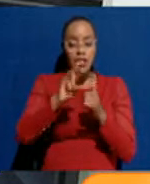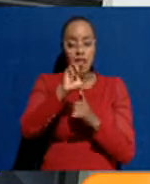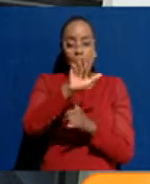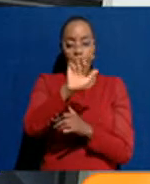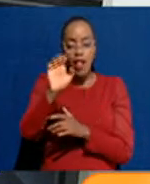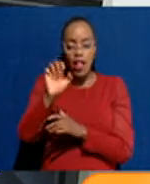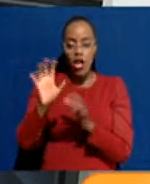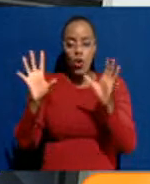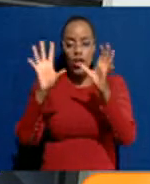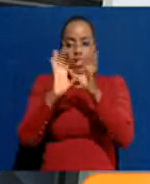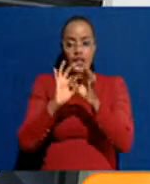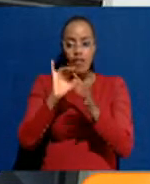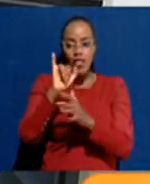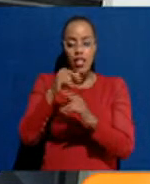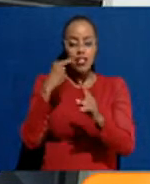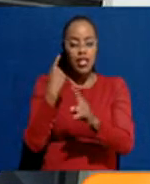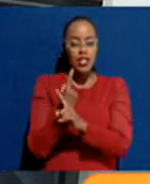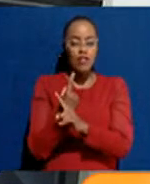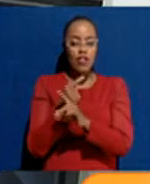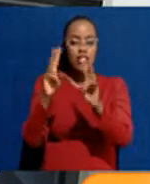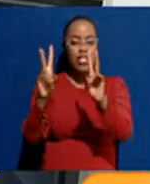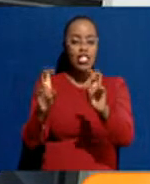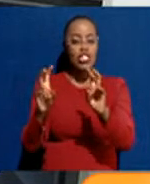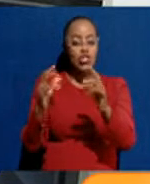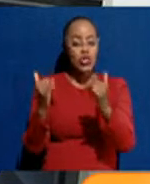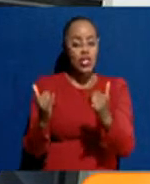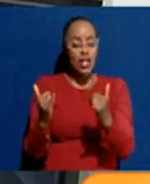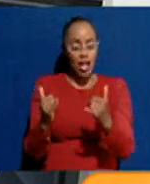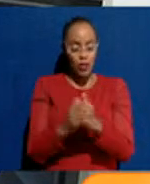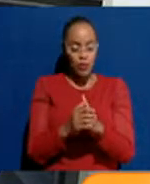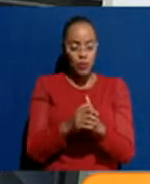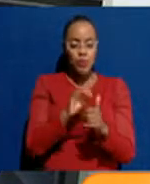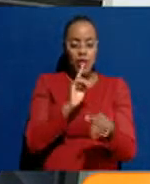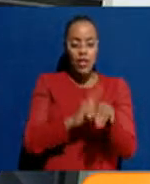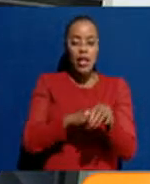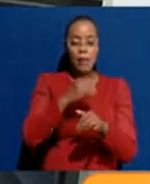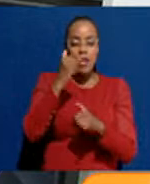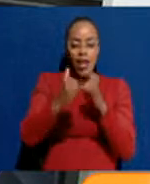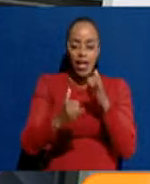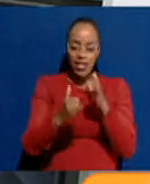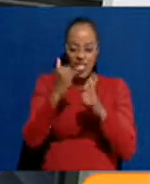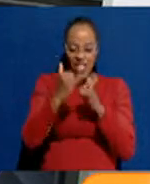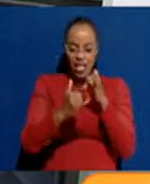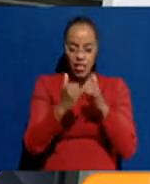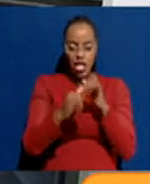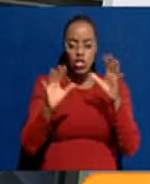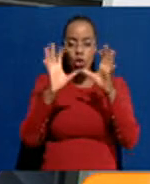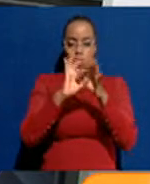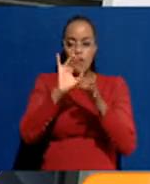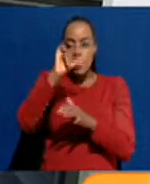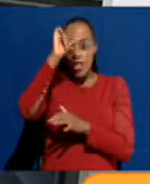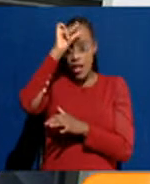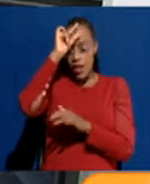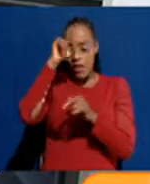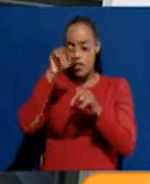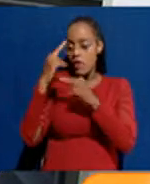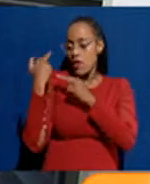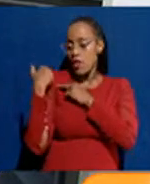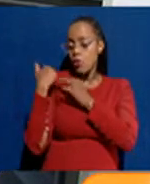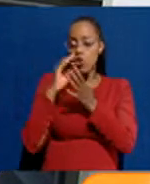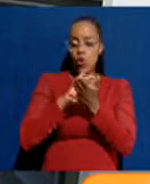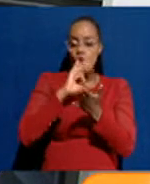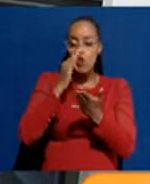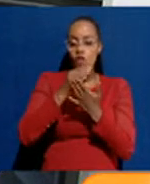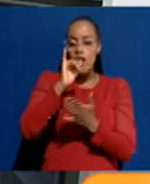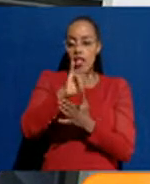connectivity? Okay, now that is a different issue. Program. When you are now dealing with last mile, mm-hmm. it is the government which has funded that. So